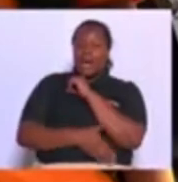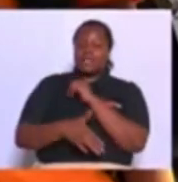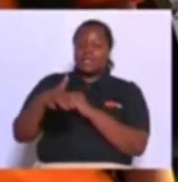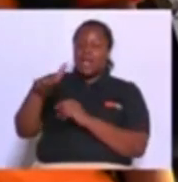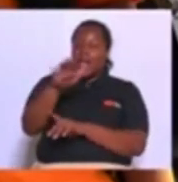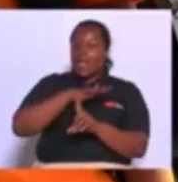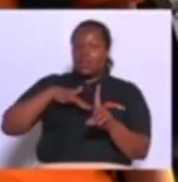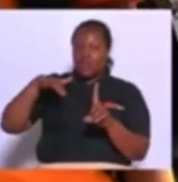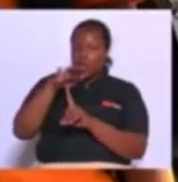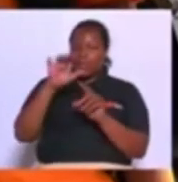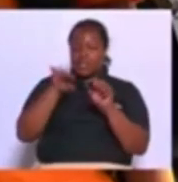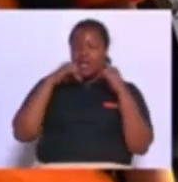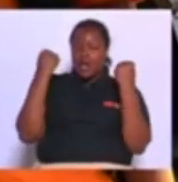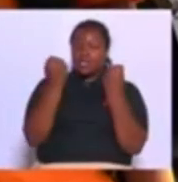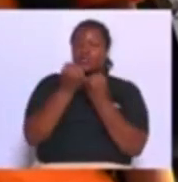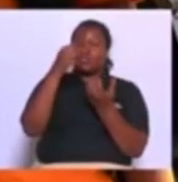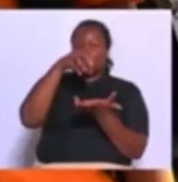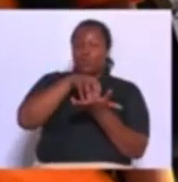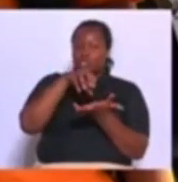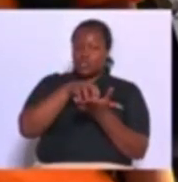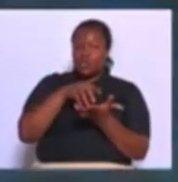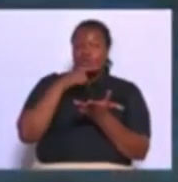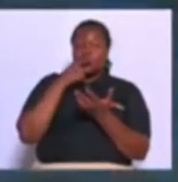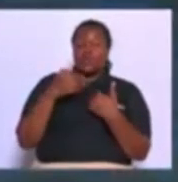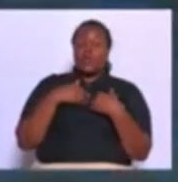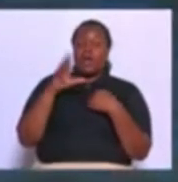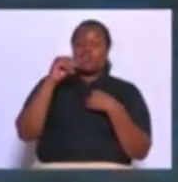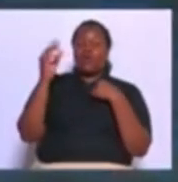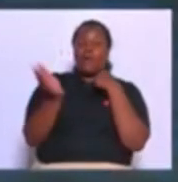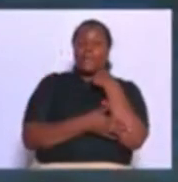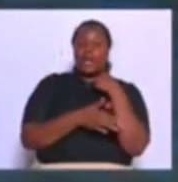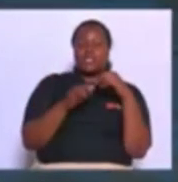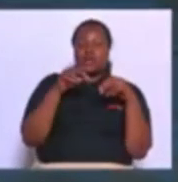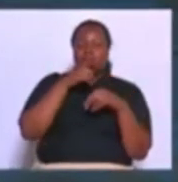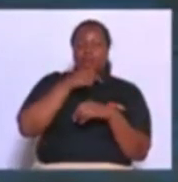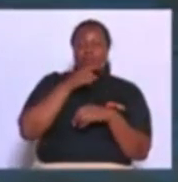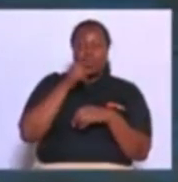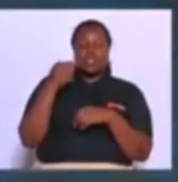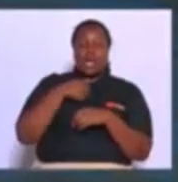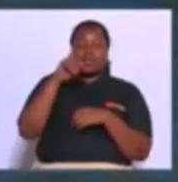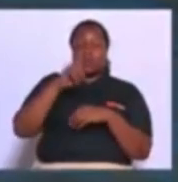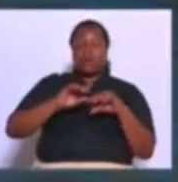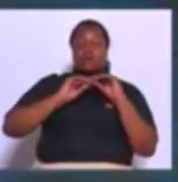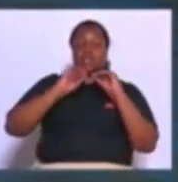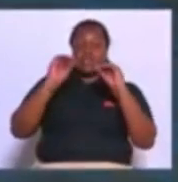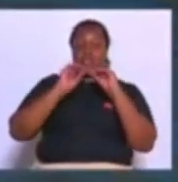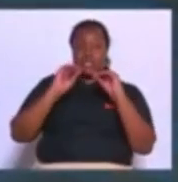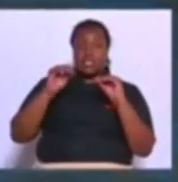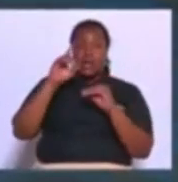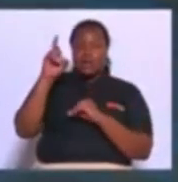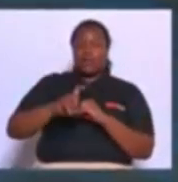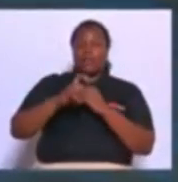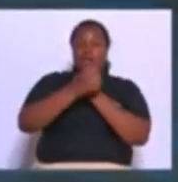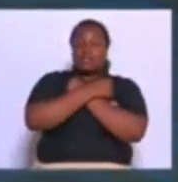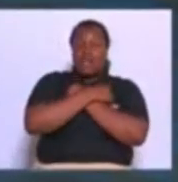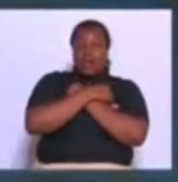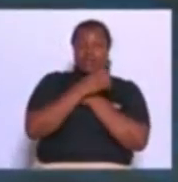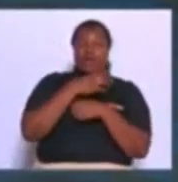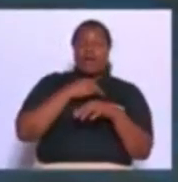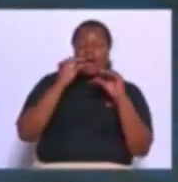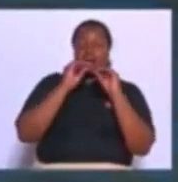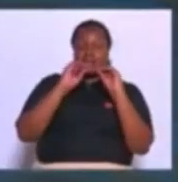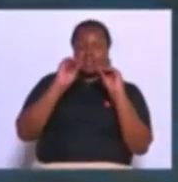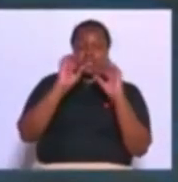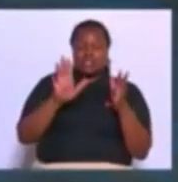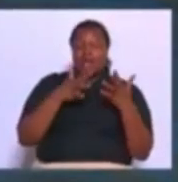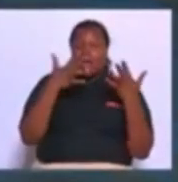and social conditions. So there are no bad boys. We need to teach them. We need to love them and teach them